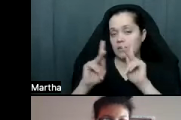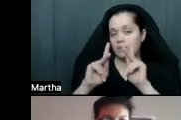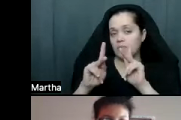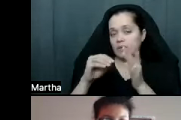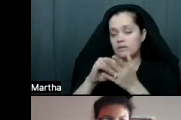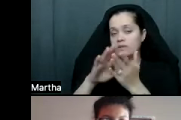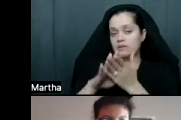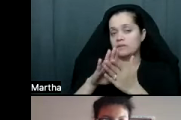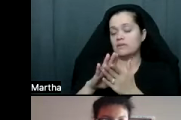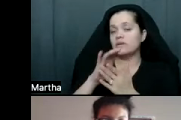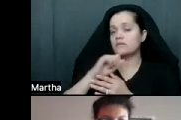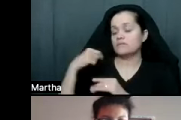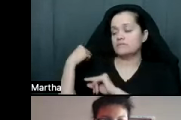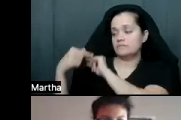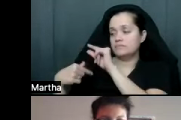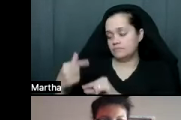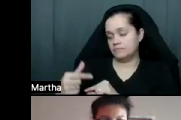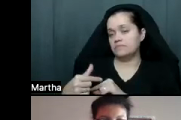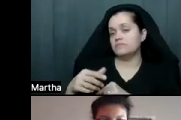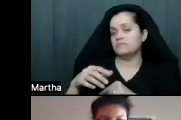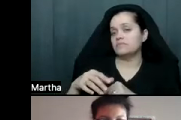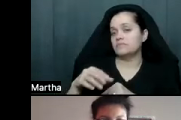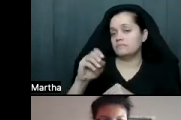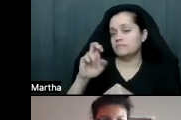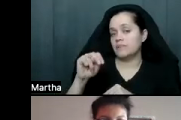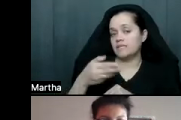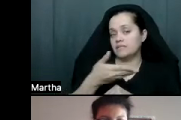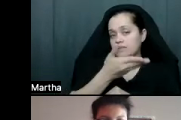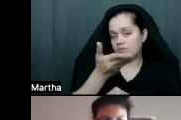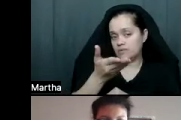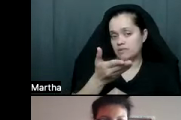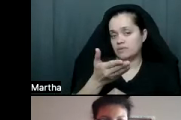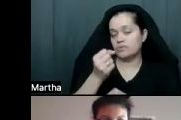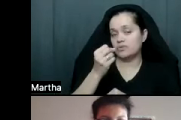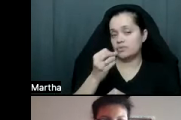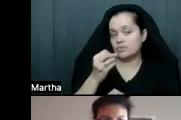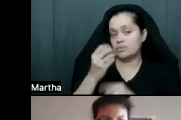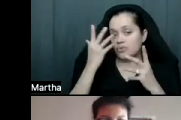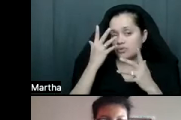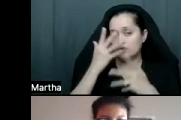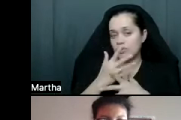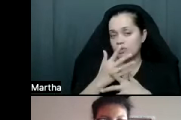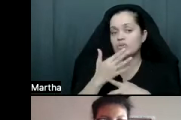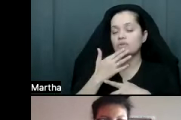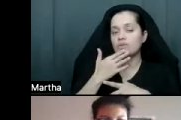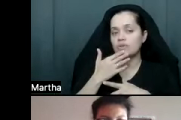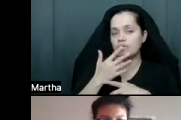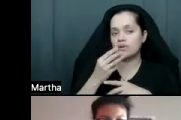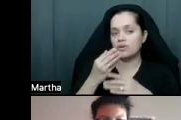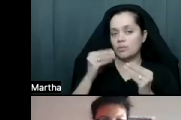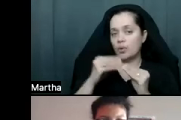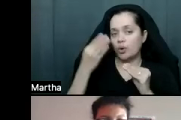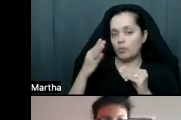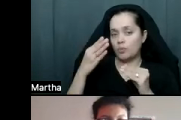their ancestors as being from Minnesota. So the darker the shading and the bluer